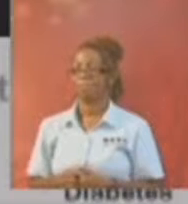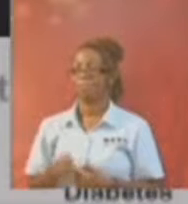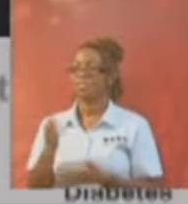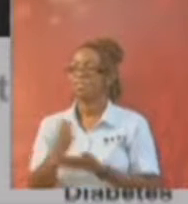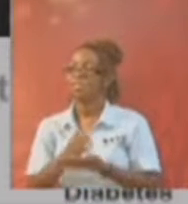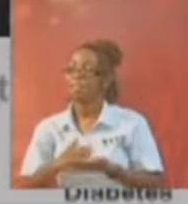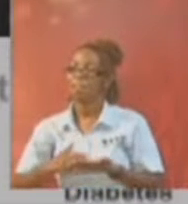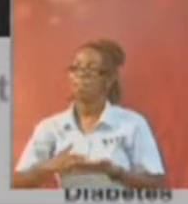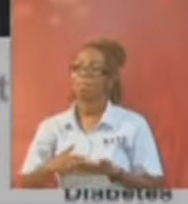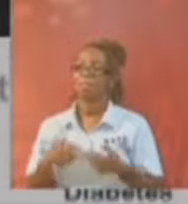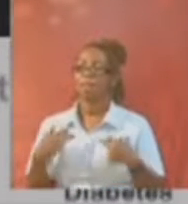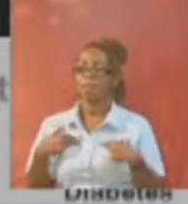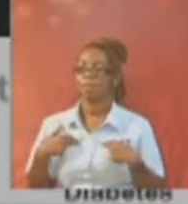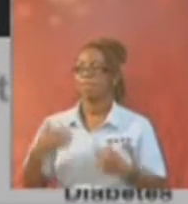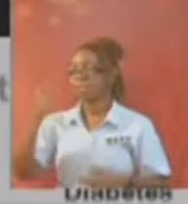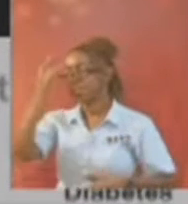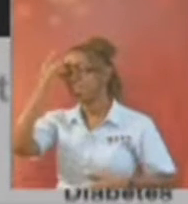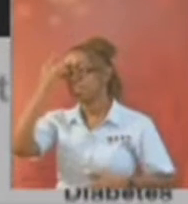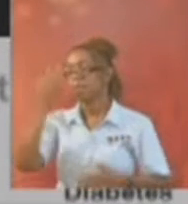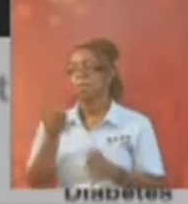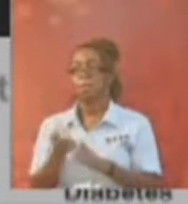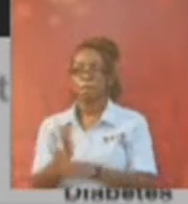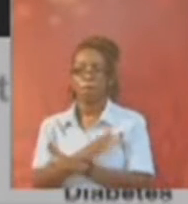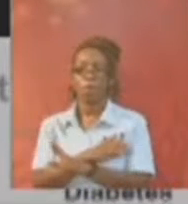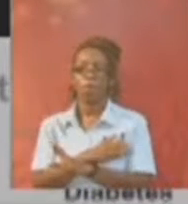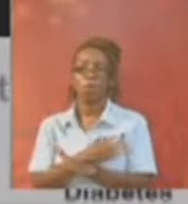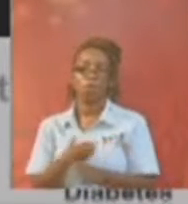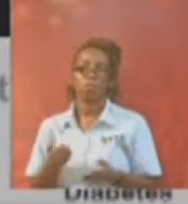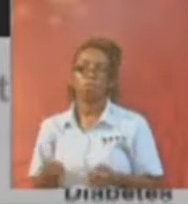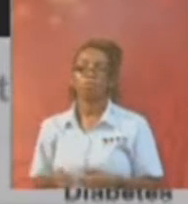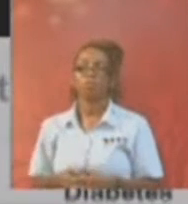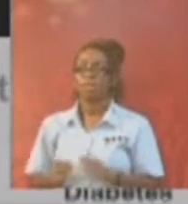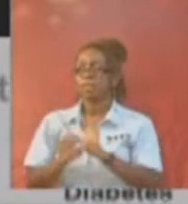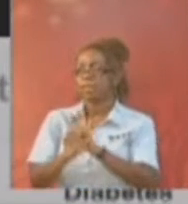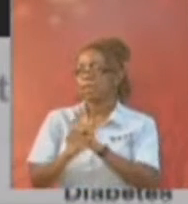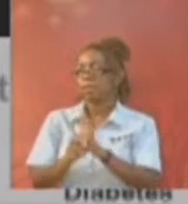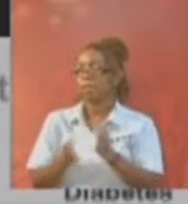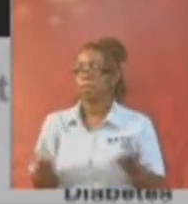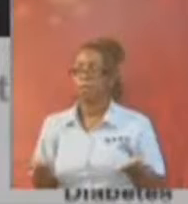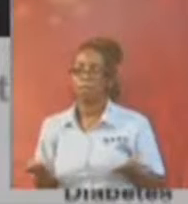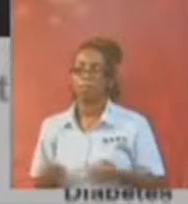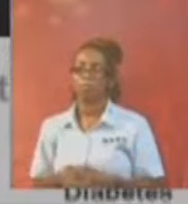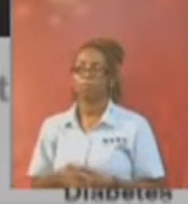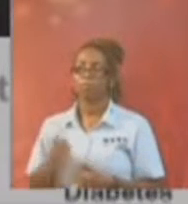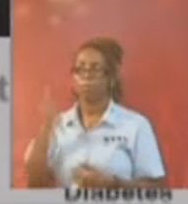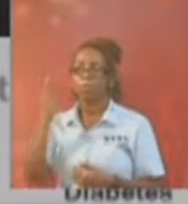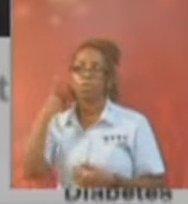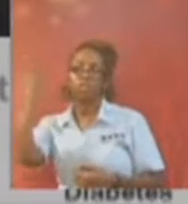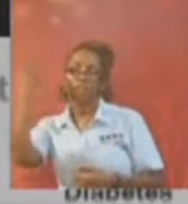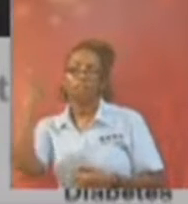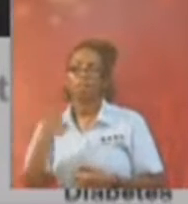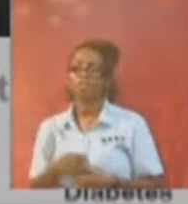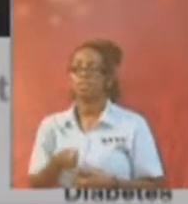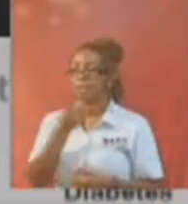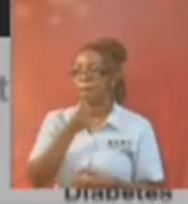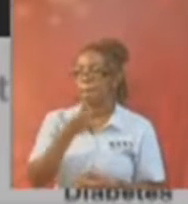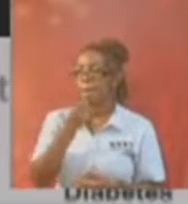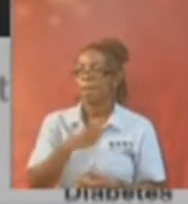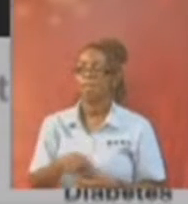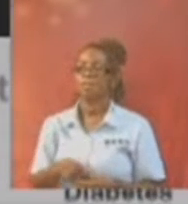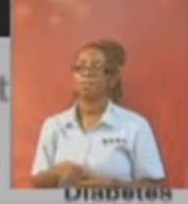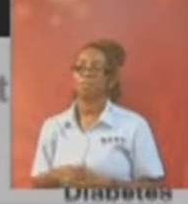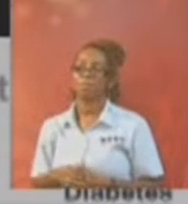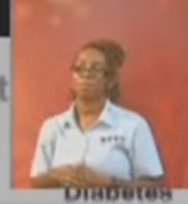have what other conditions apart from COVID-19. And as you can see, hypertension and diabetes are the